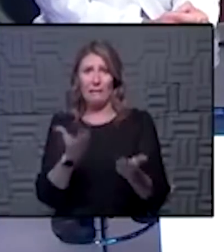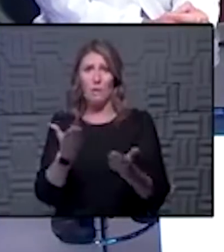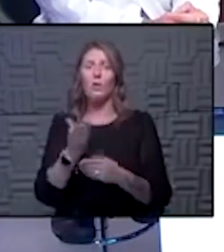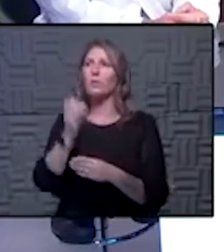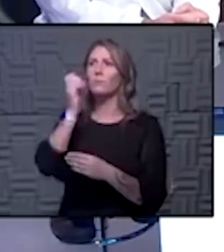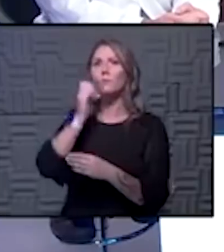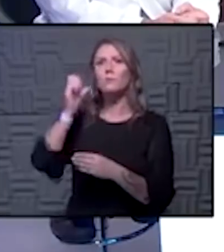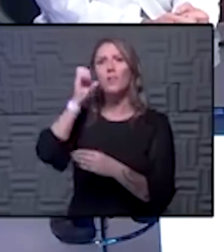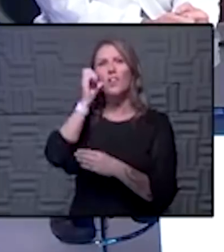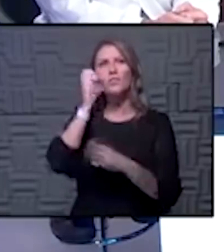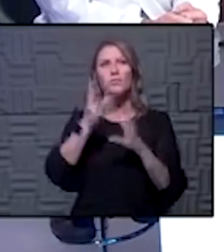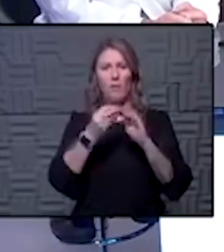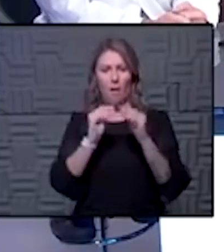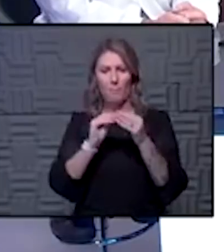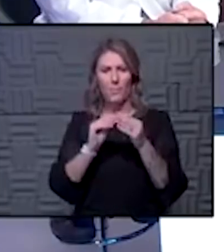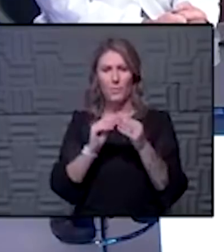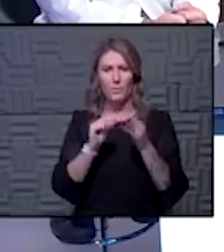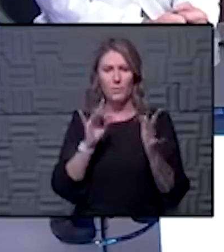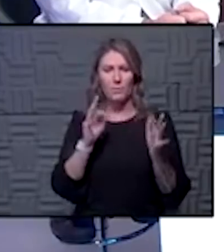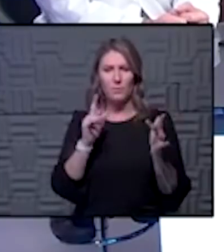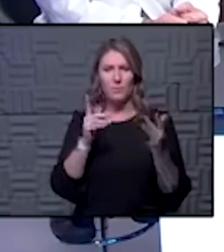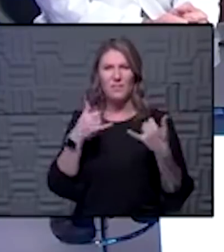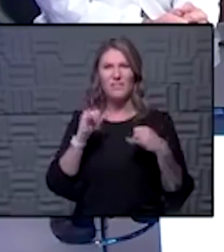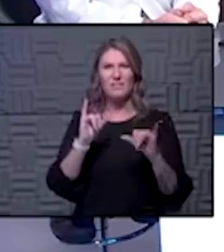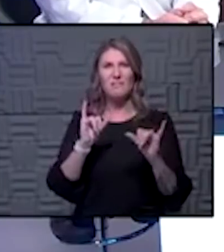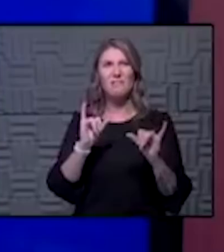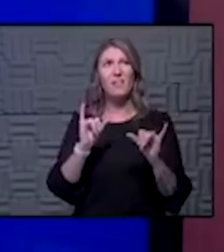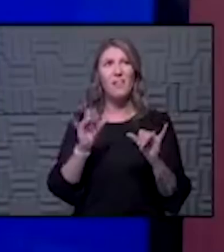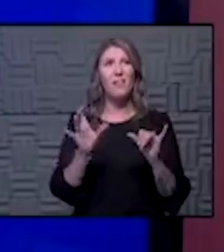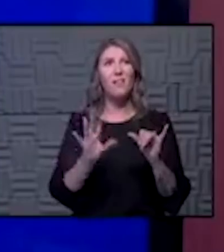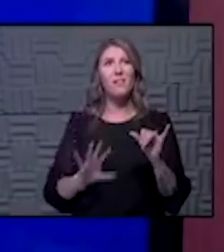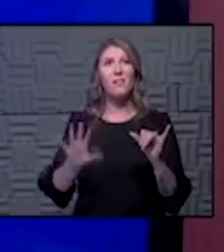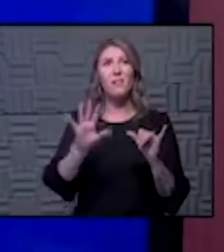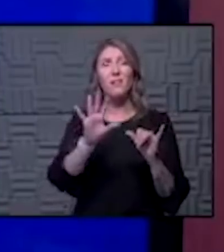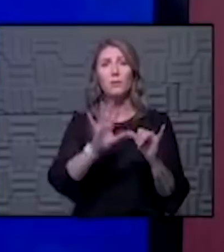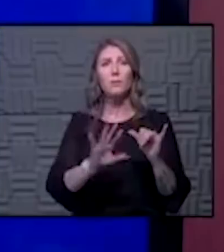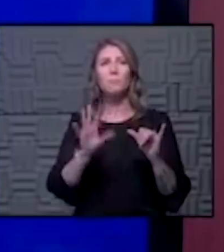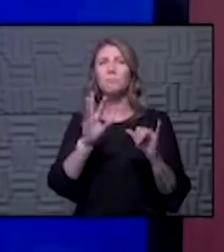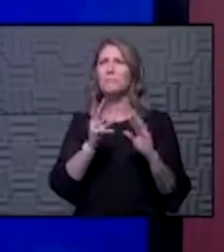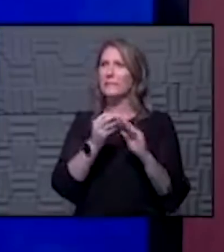Yesterday, I saw numbers that we were still right around